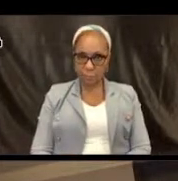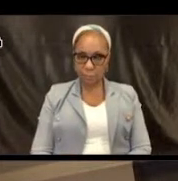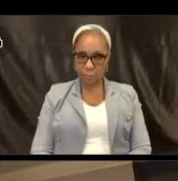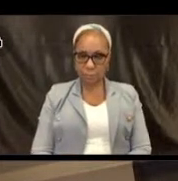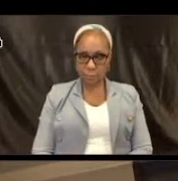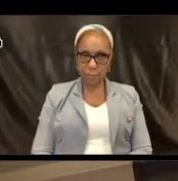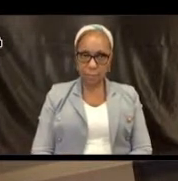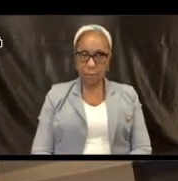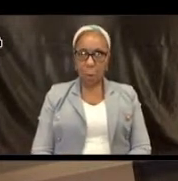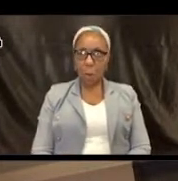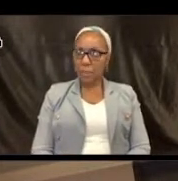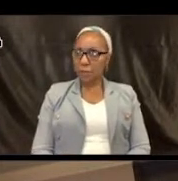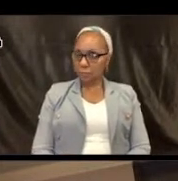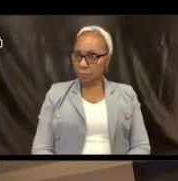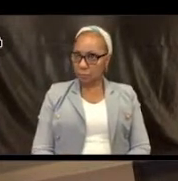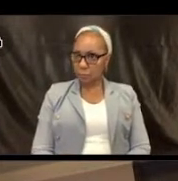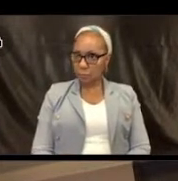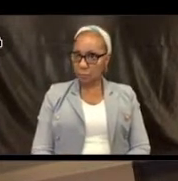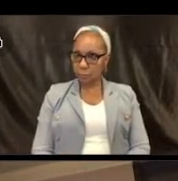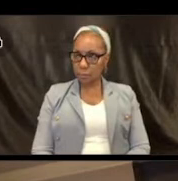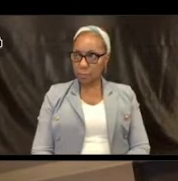Yes.